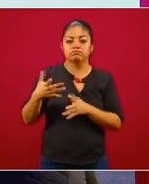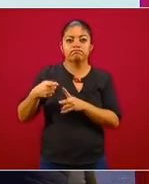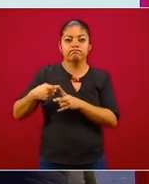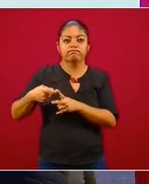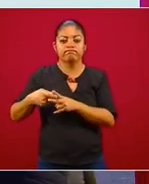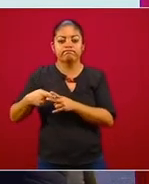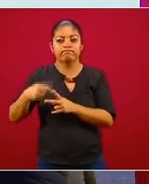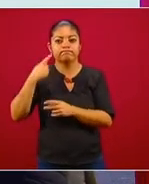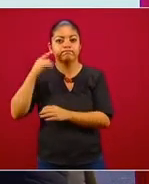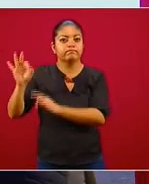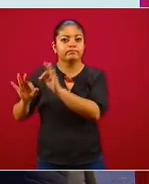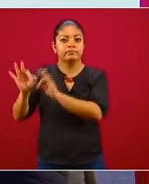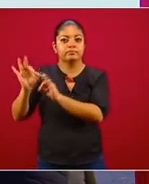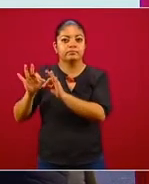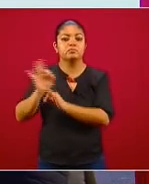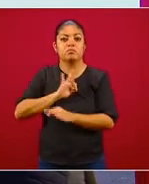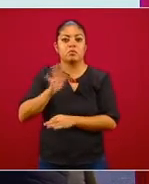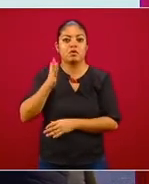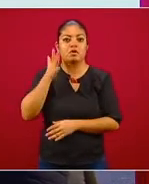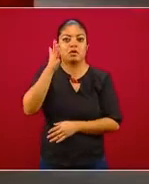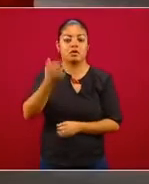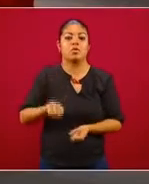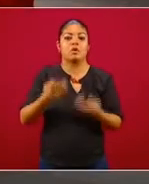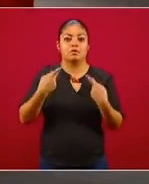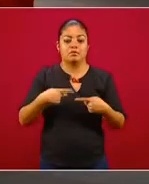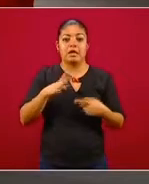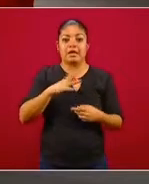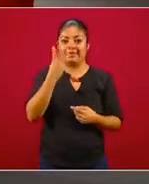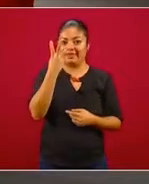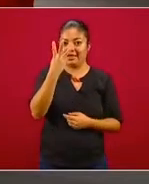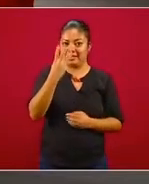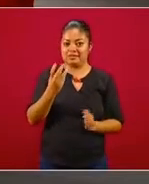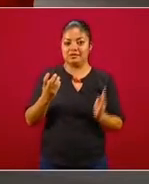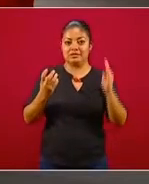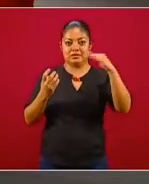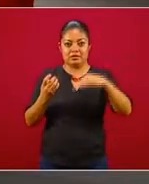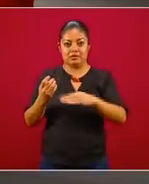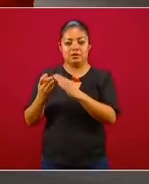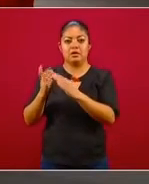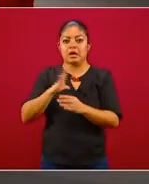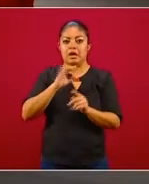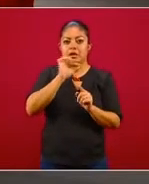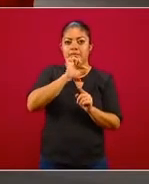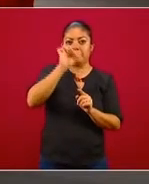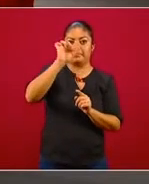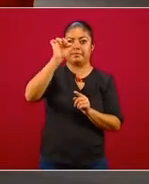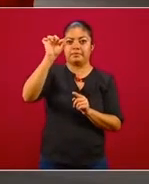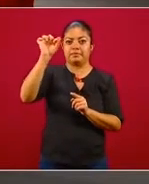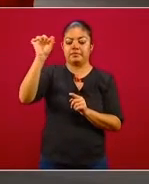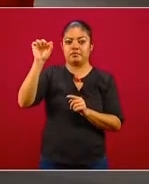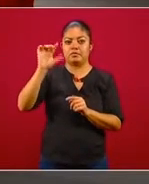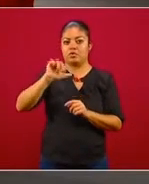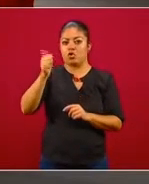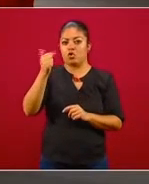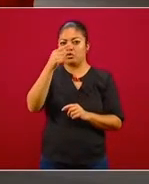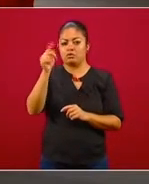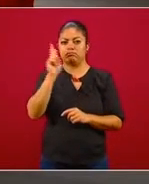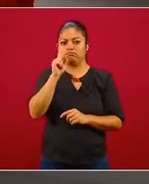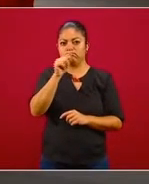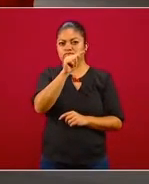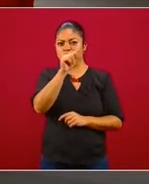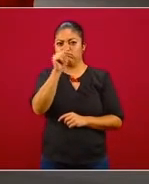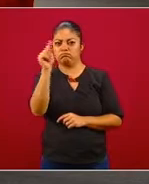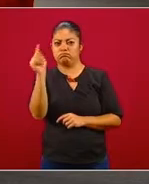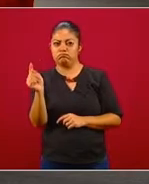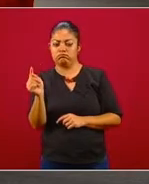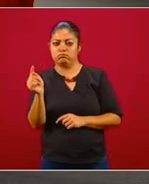during the taking into account all the measures, the massive mitigation measures, what are the different scenarios